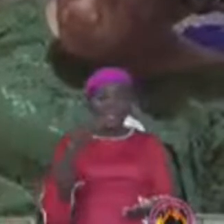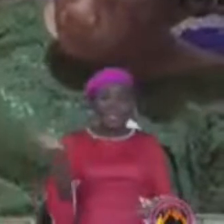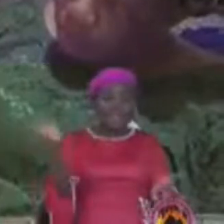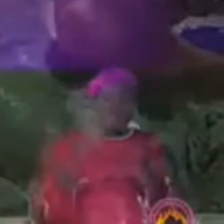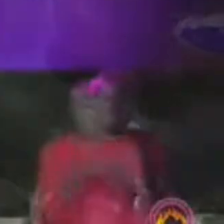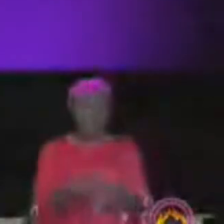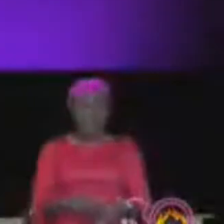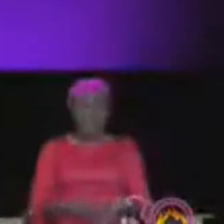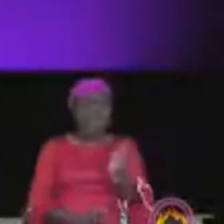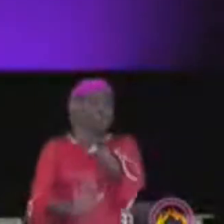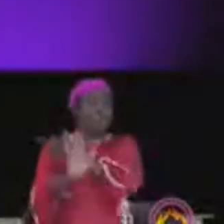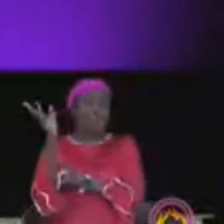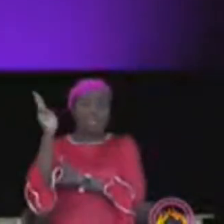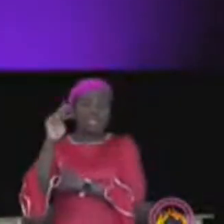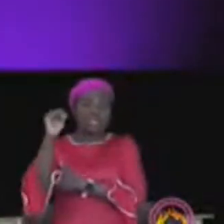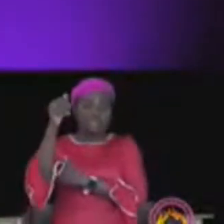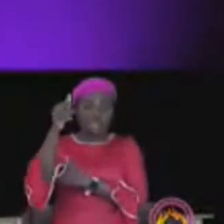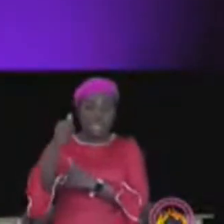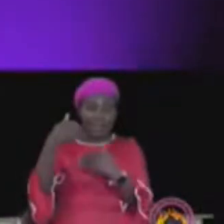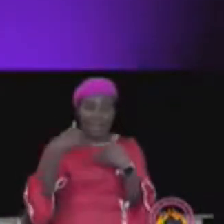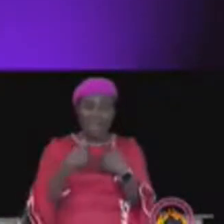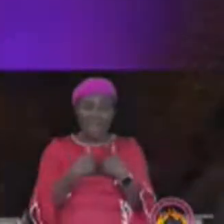God himself has a killing